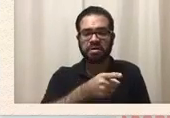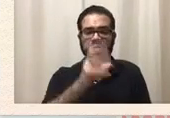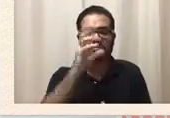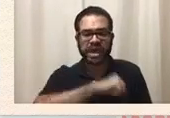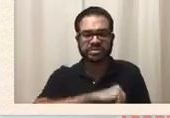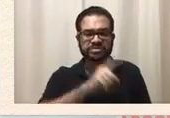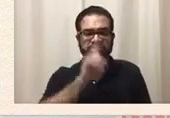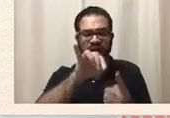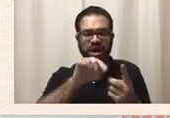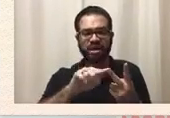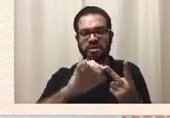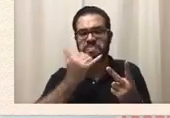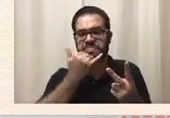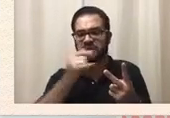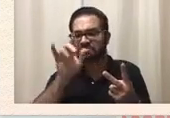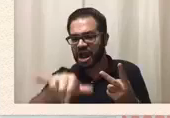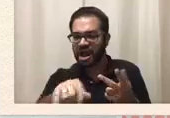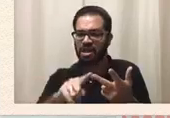that block.